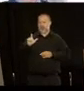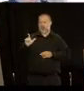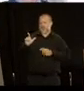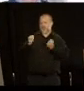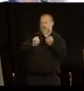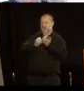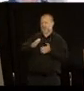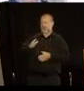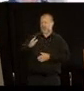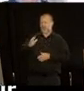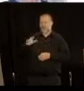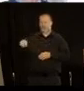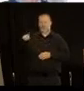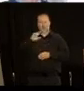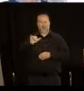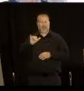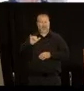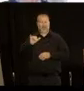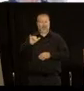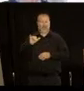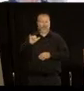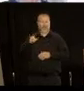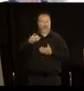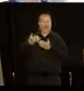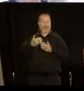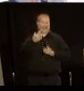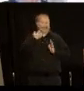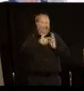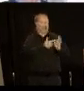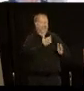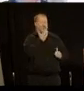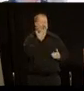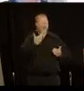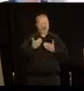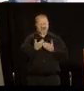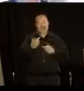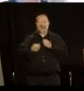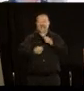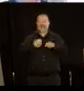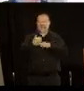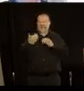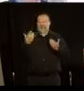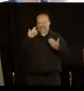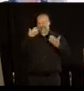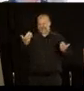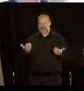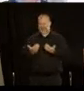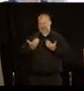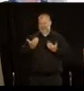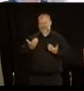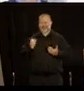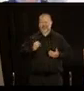sponsors, Representative Plakin and that sweet pea baby that was up here, who was here today, Senator